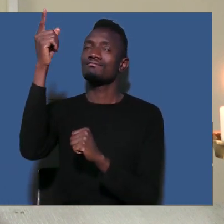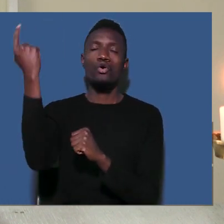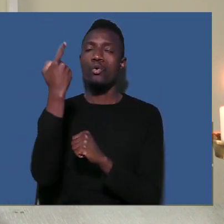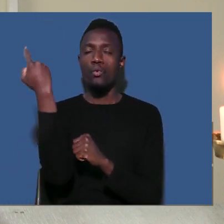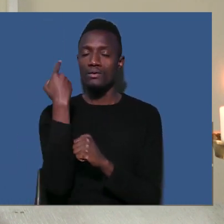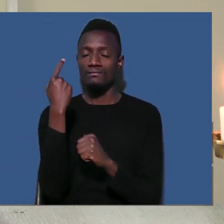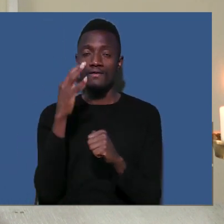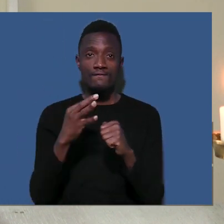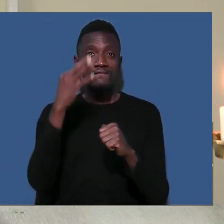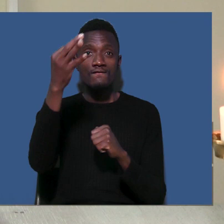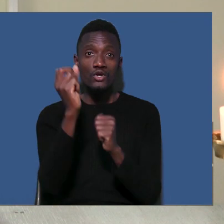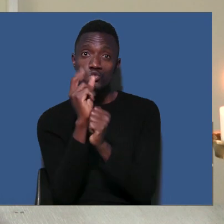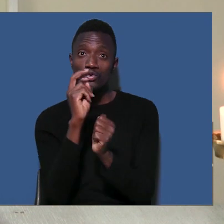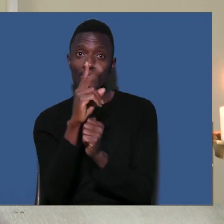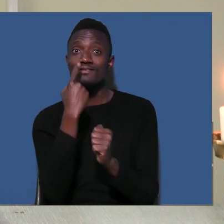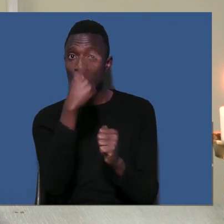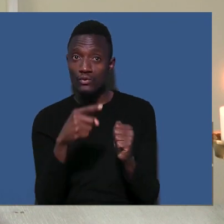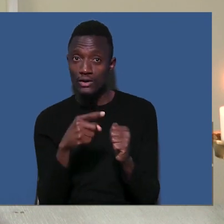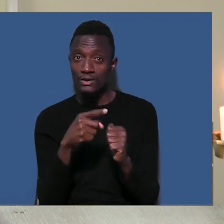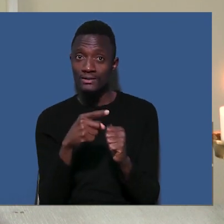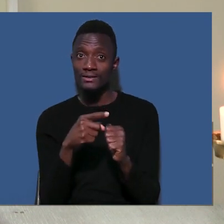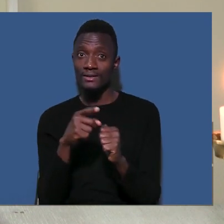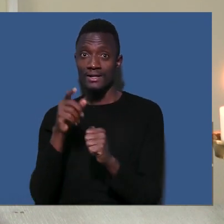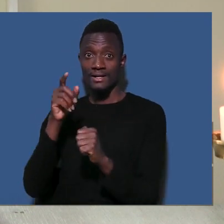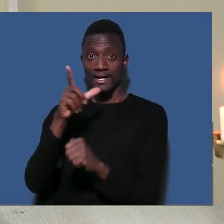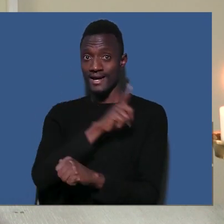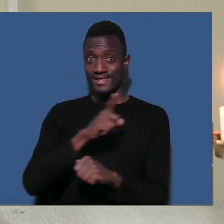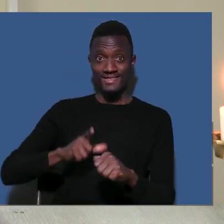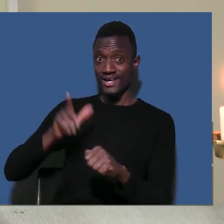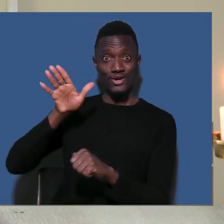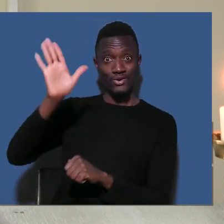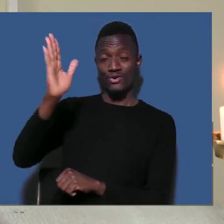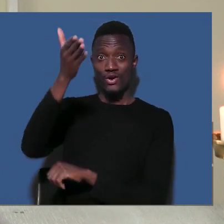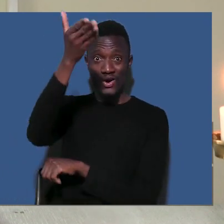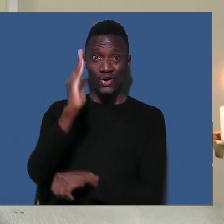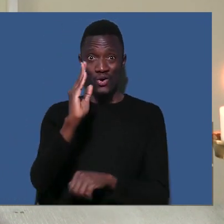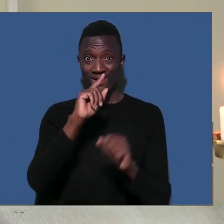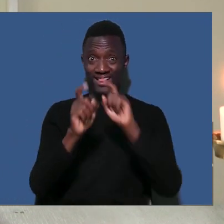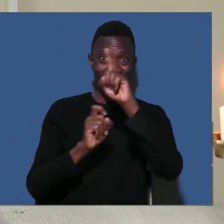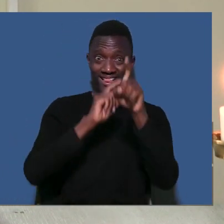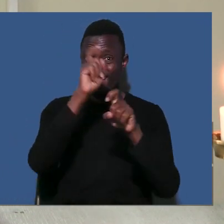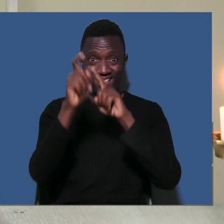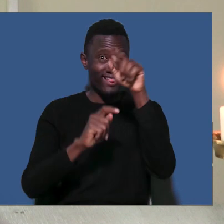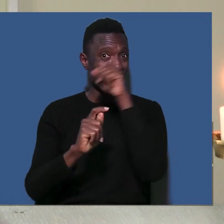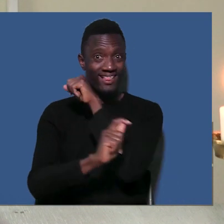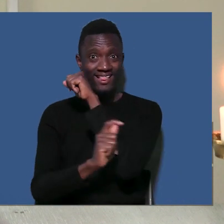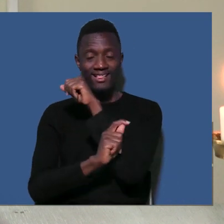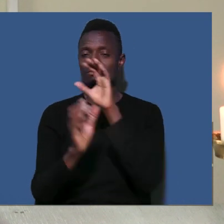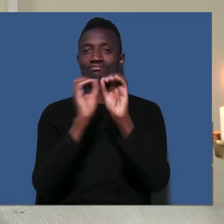not put the Lord your God to the test. The word of the